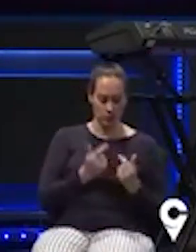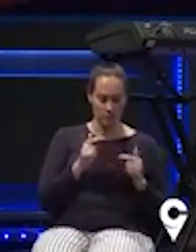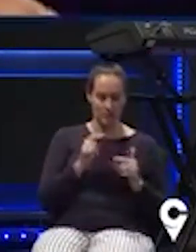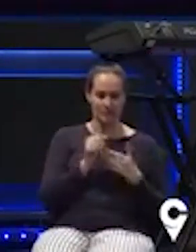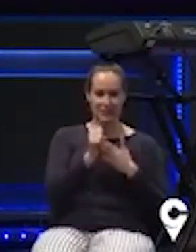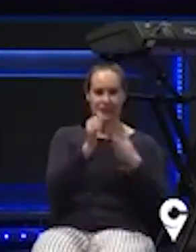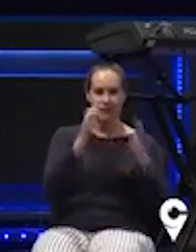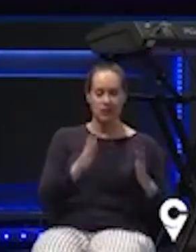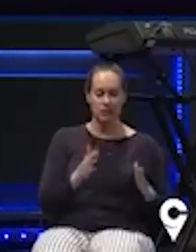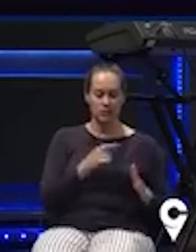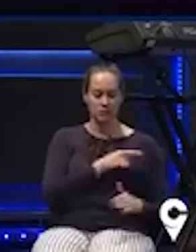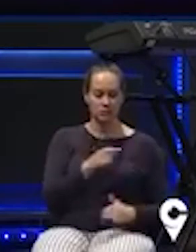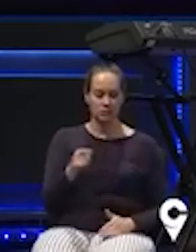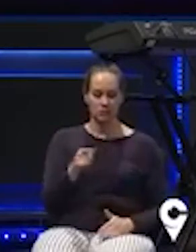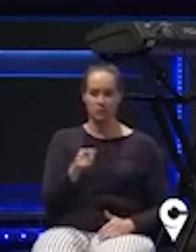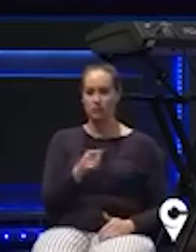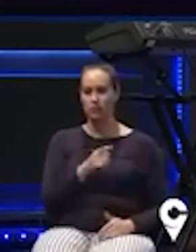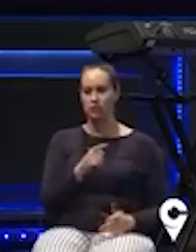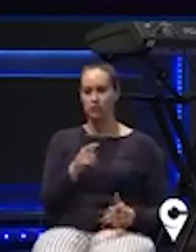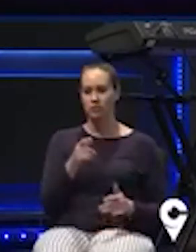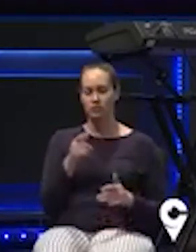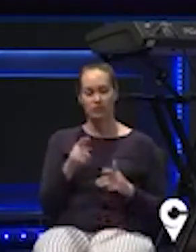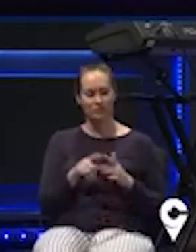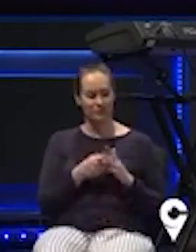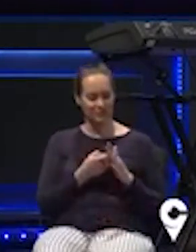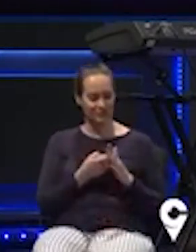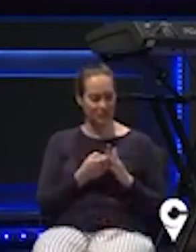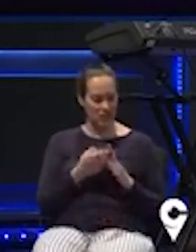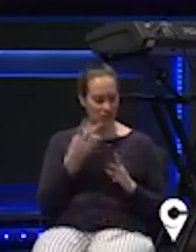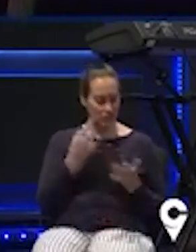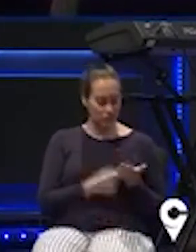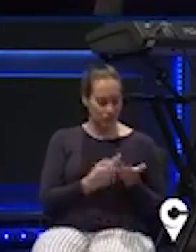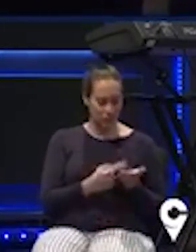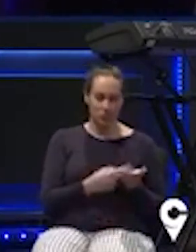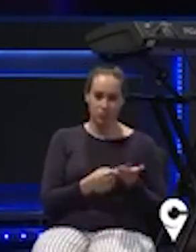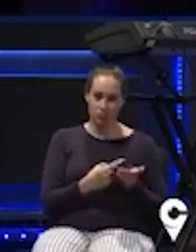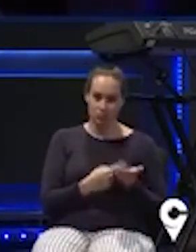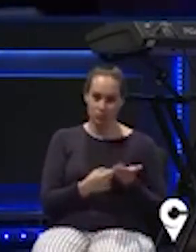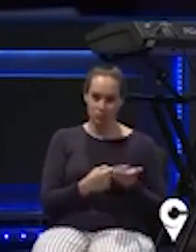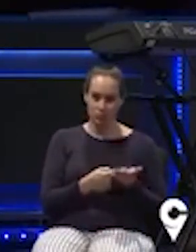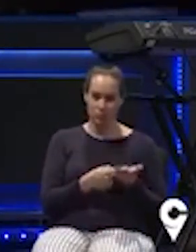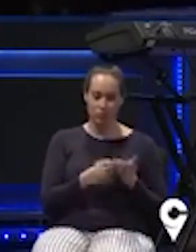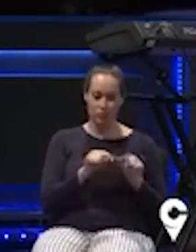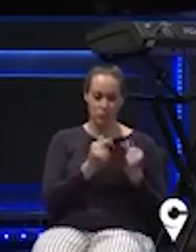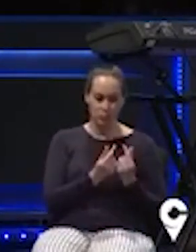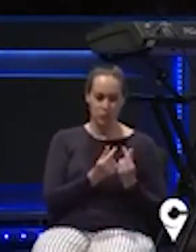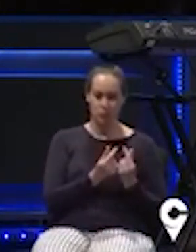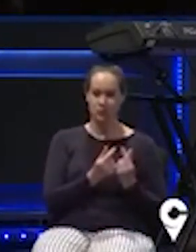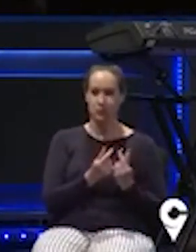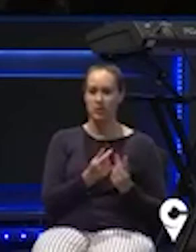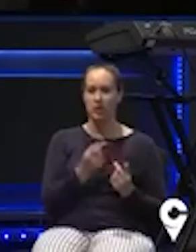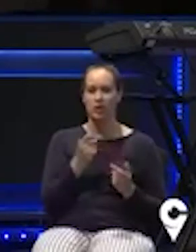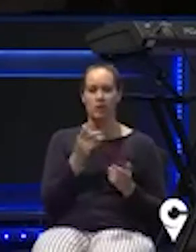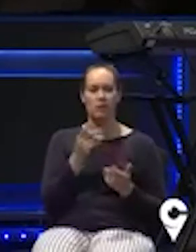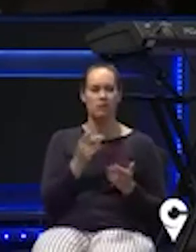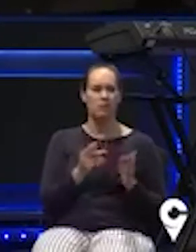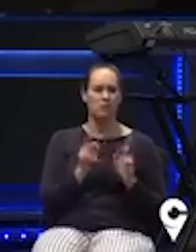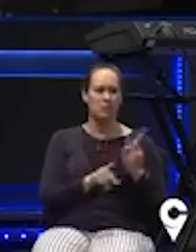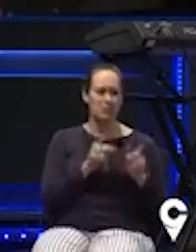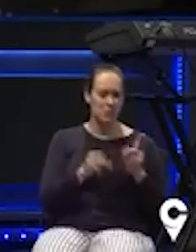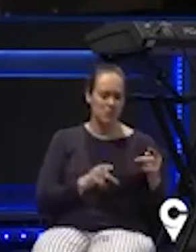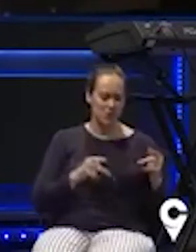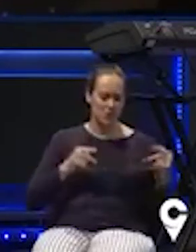telling me about a setback that became a comeback and all the testimonies that were there. There were people who were facing Fridays. There were people who were